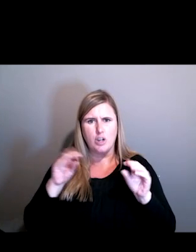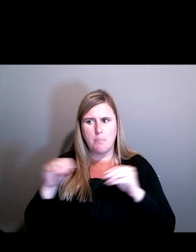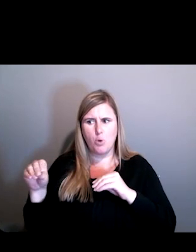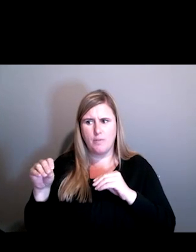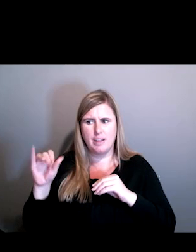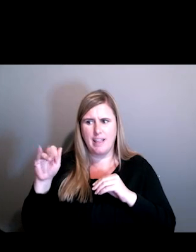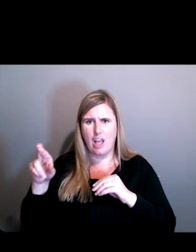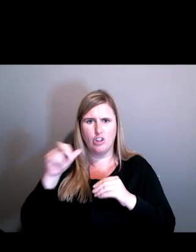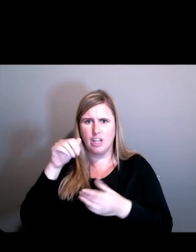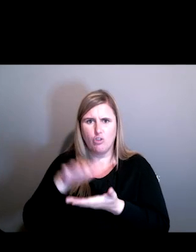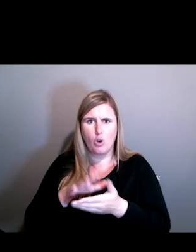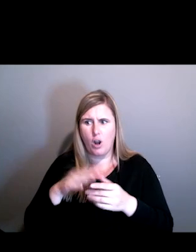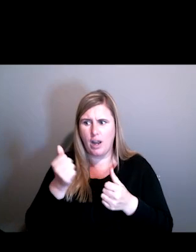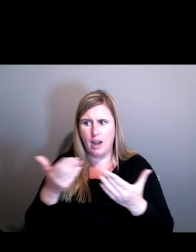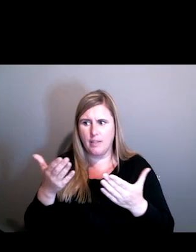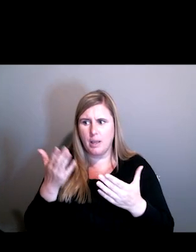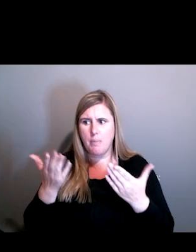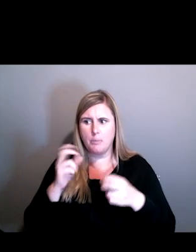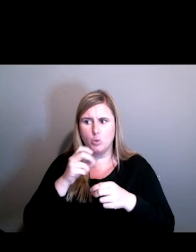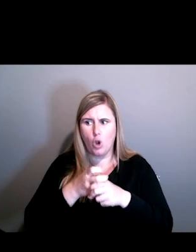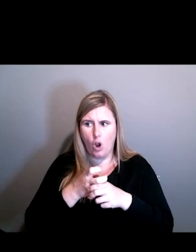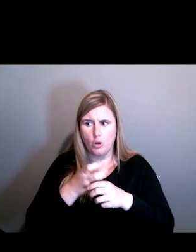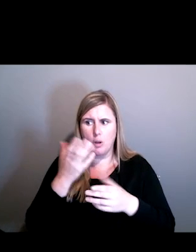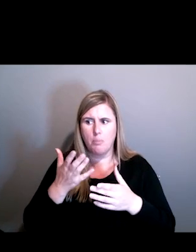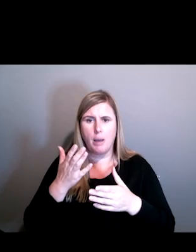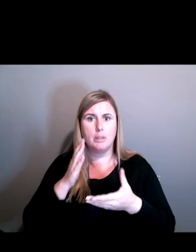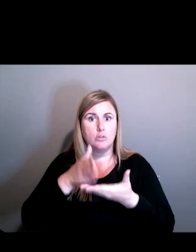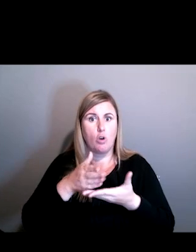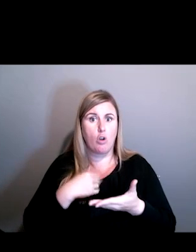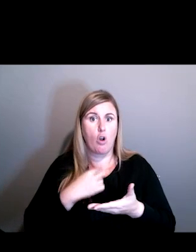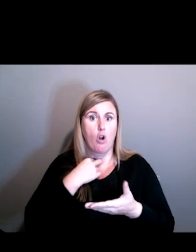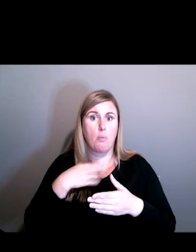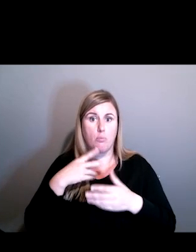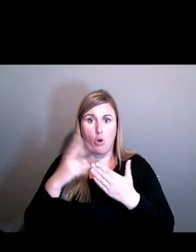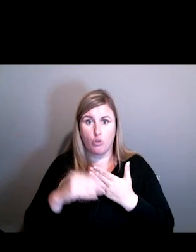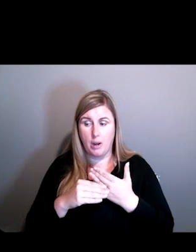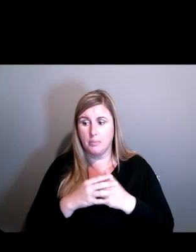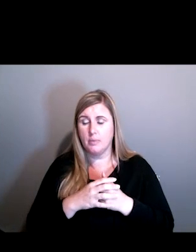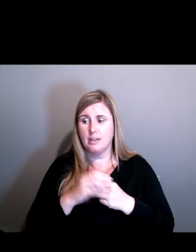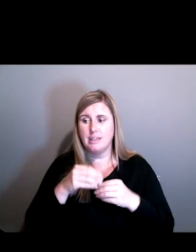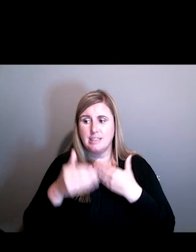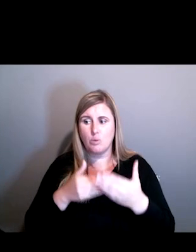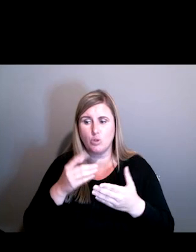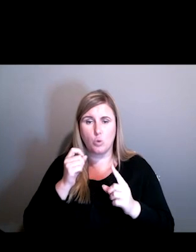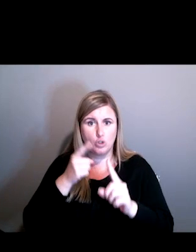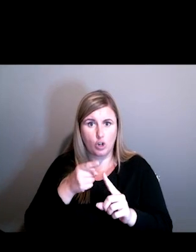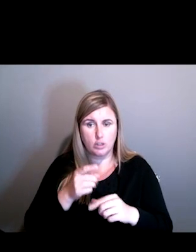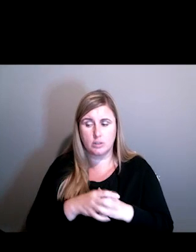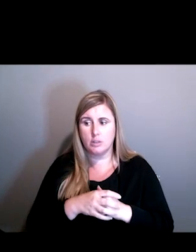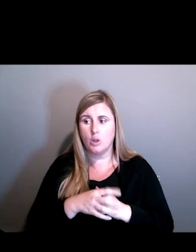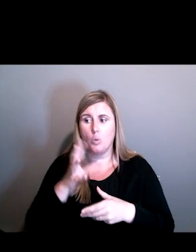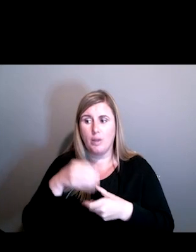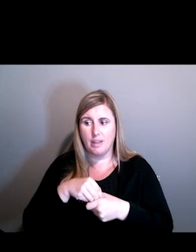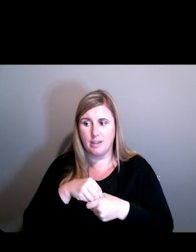free movement that's in the air that's not grounded on anything, and it might be too hard, and we might be stalling out our program if we move and sequence our